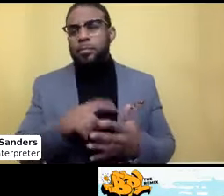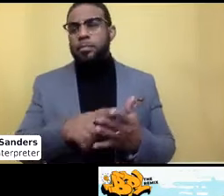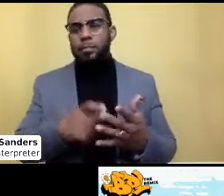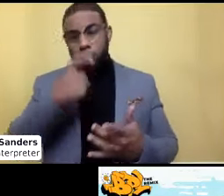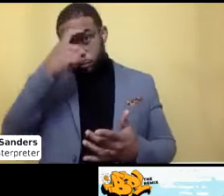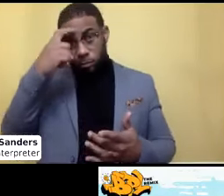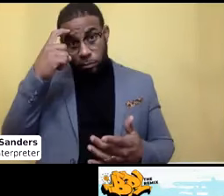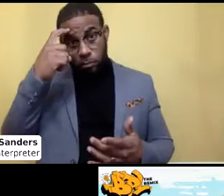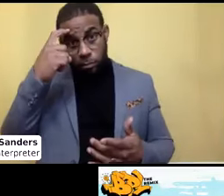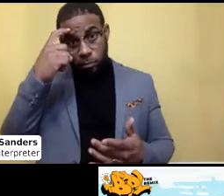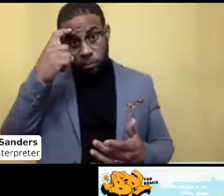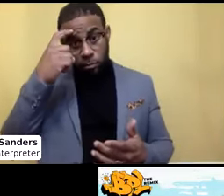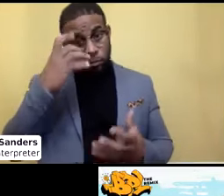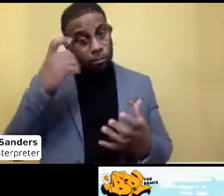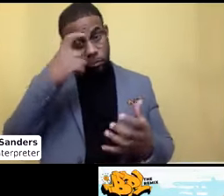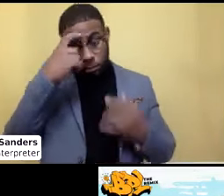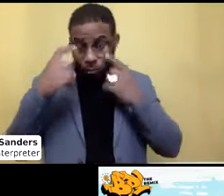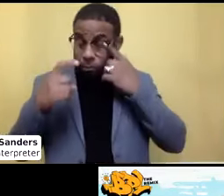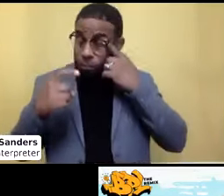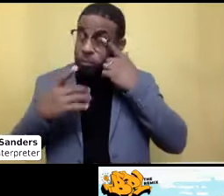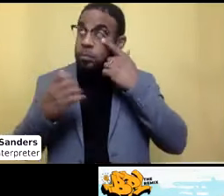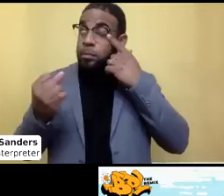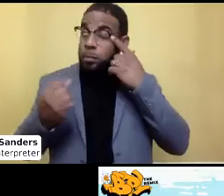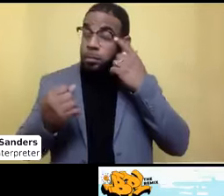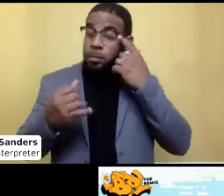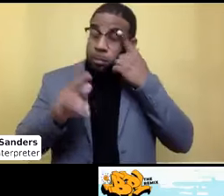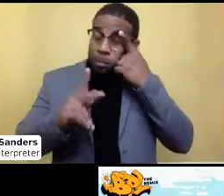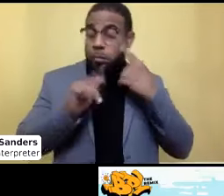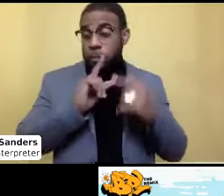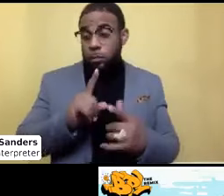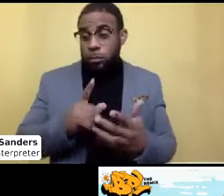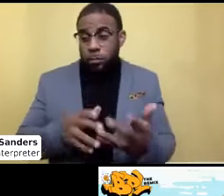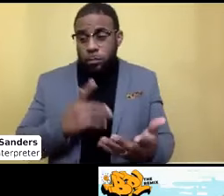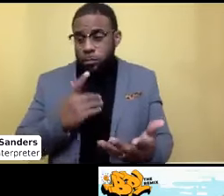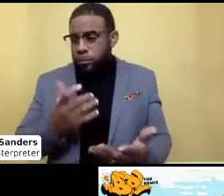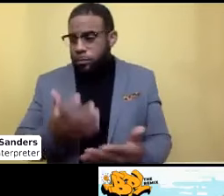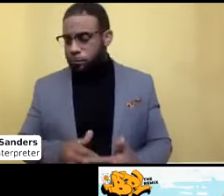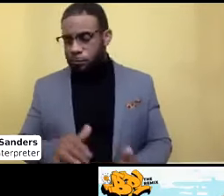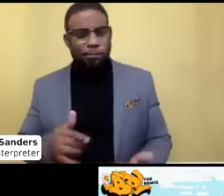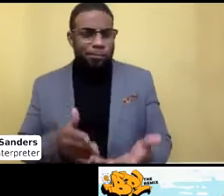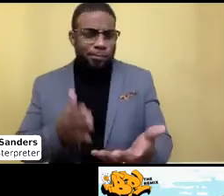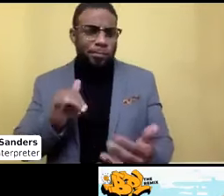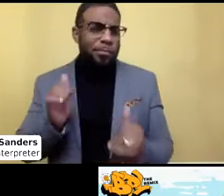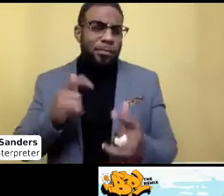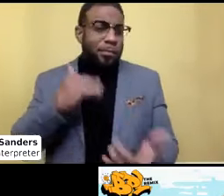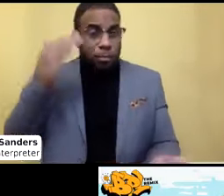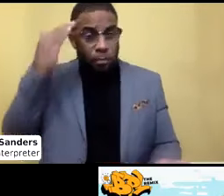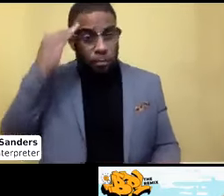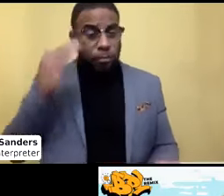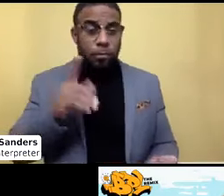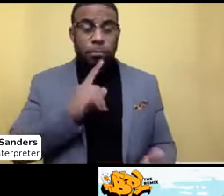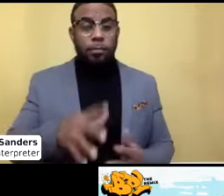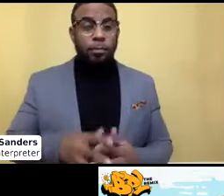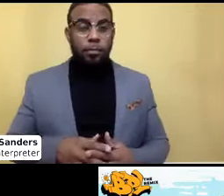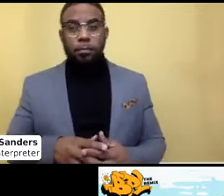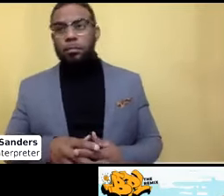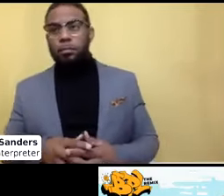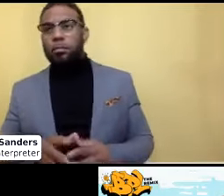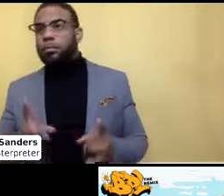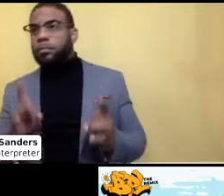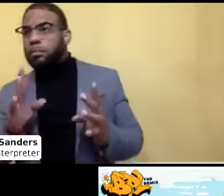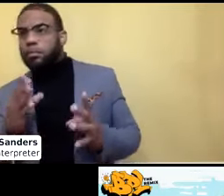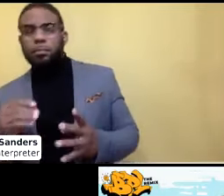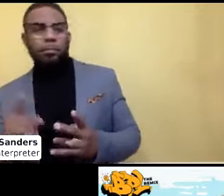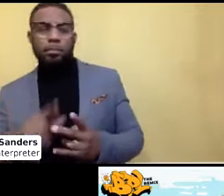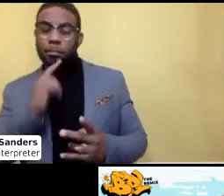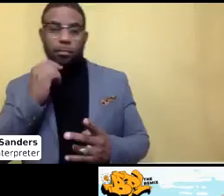trauma. There's a lot of trauma. There's a lot of people who are just like, all they know is like violence,